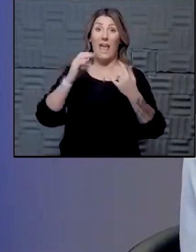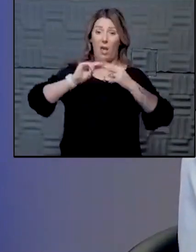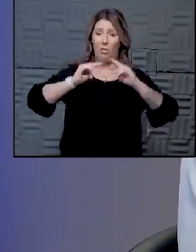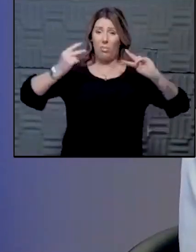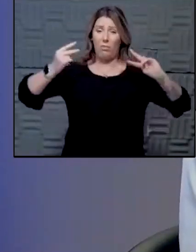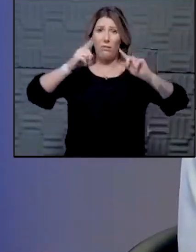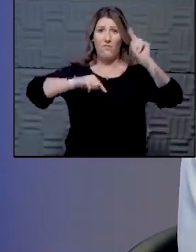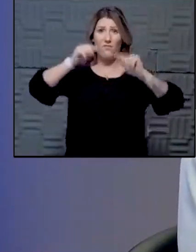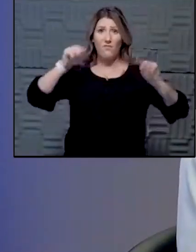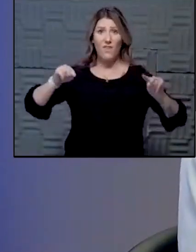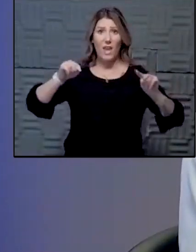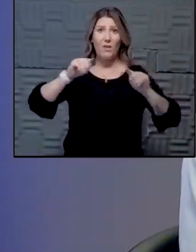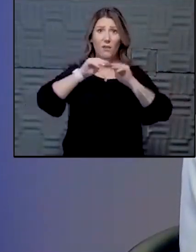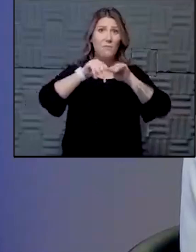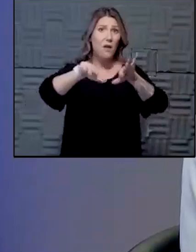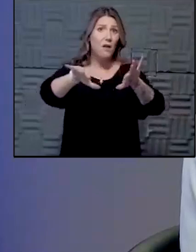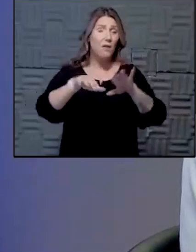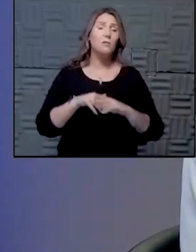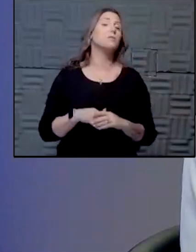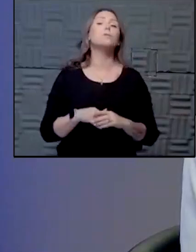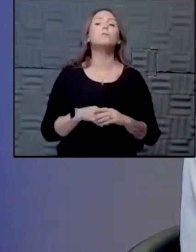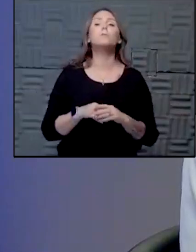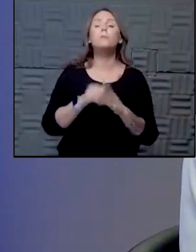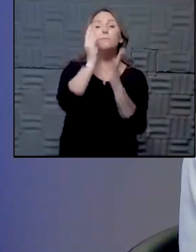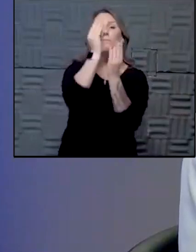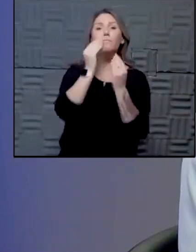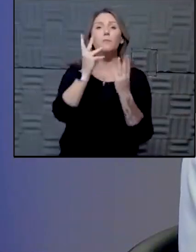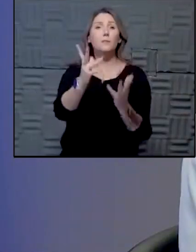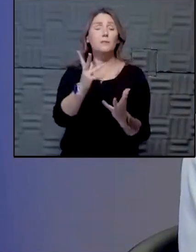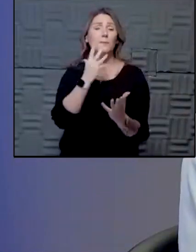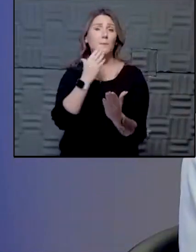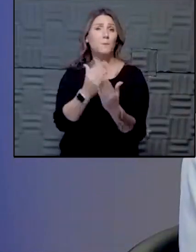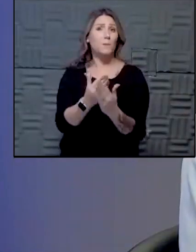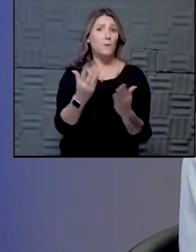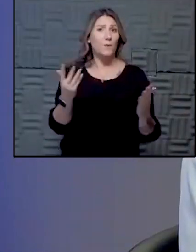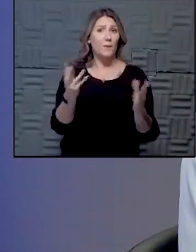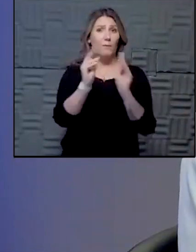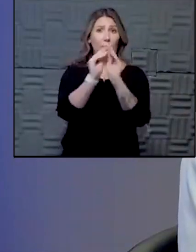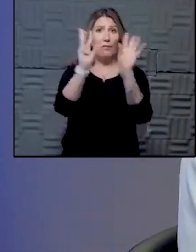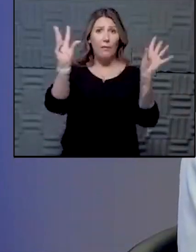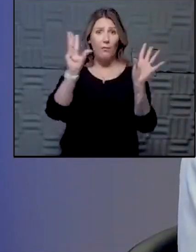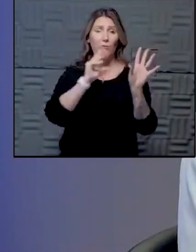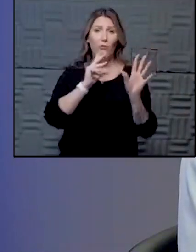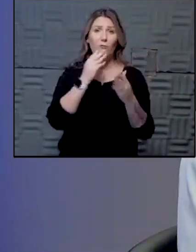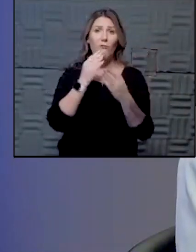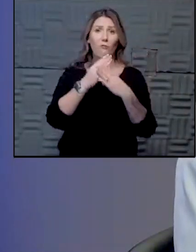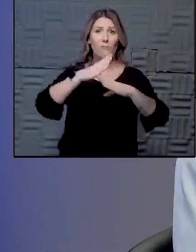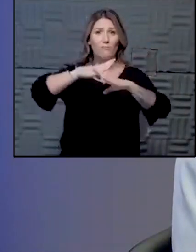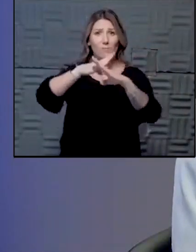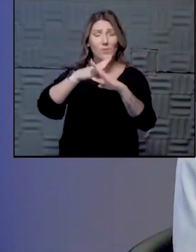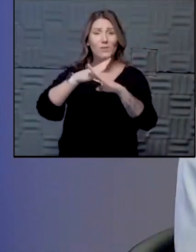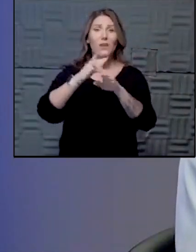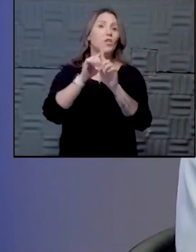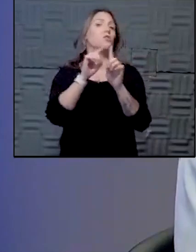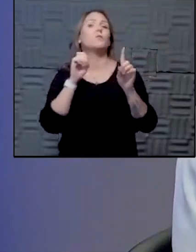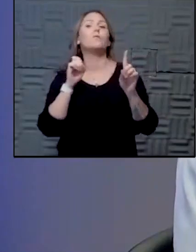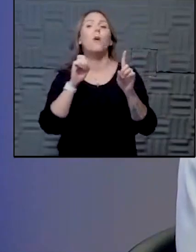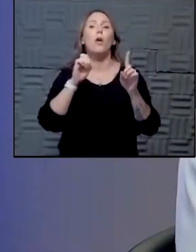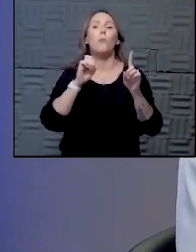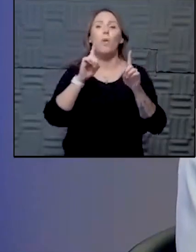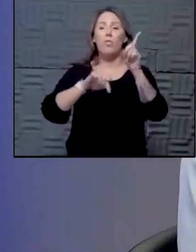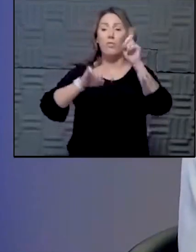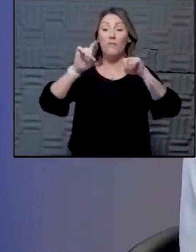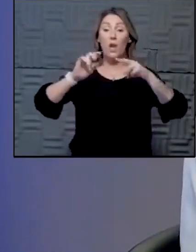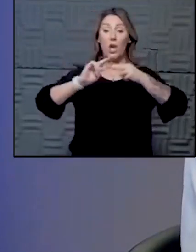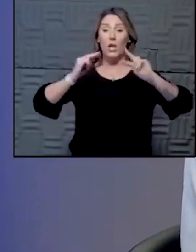circulating. We know that the data is really pretty good and clear that there is good protection from the variants with